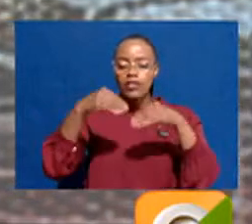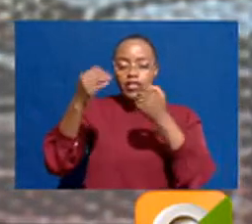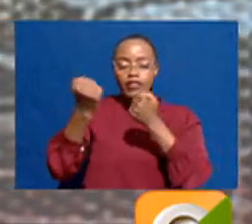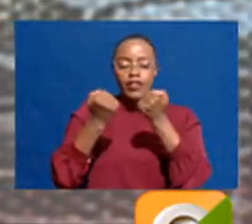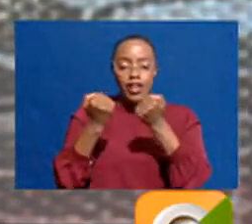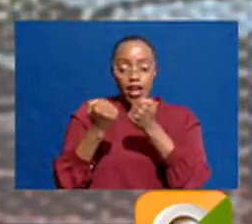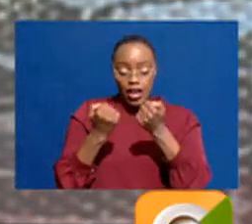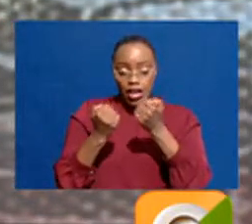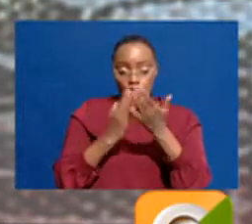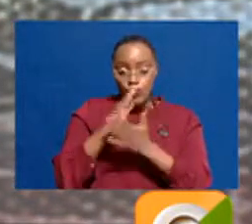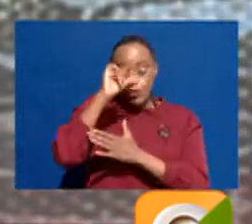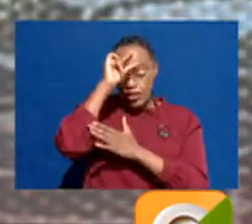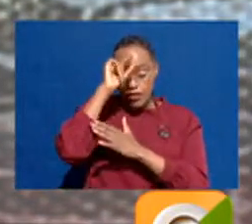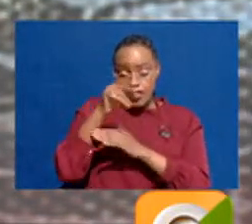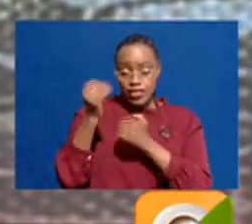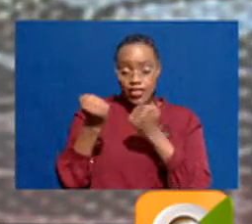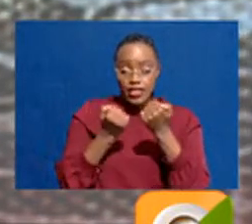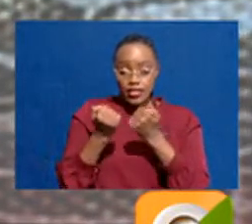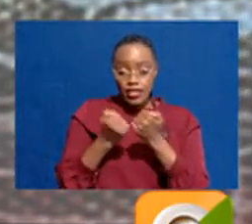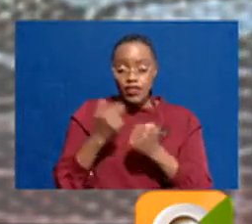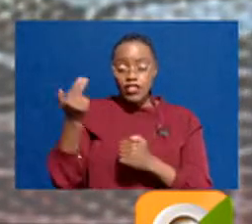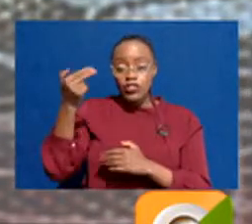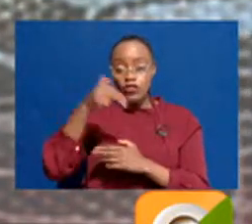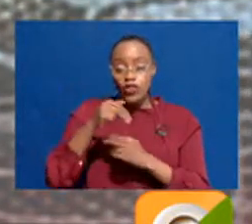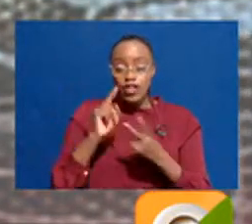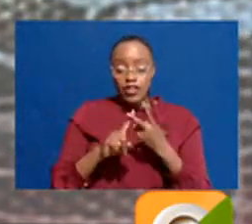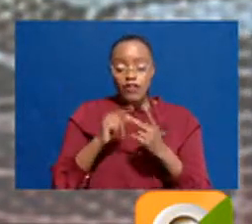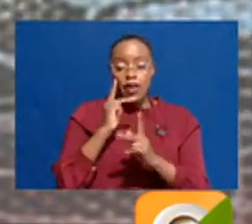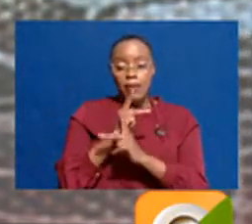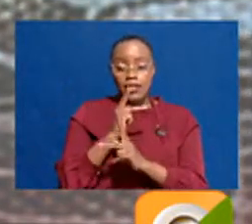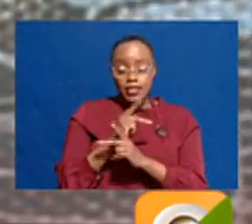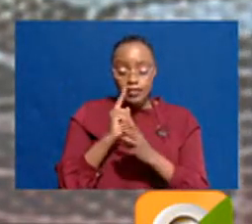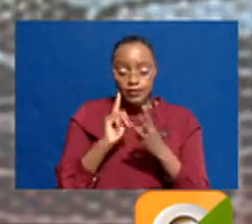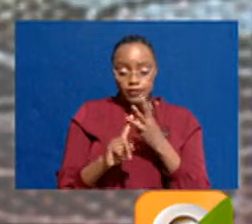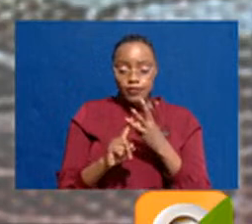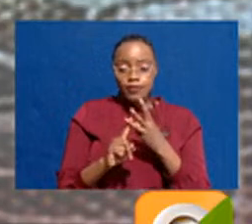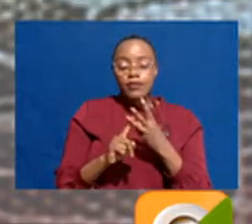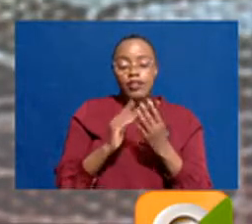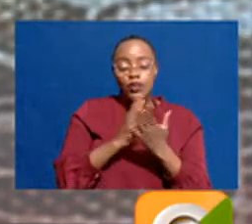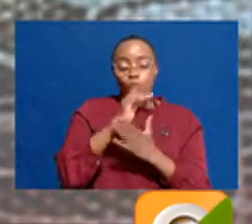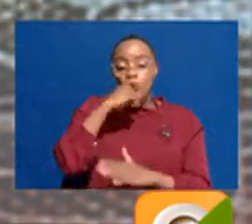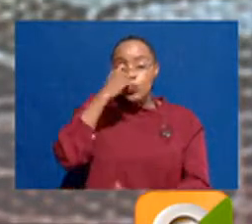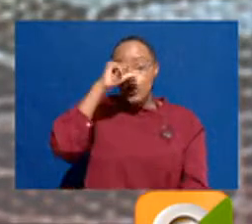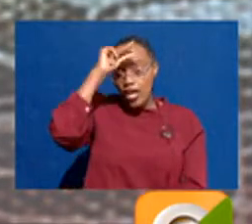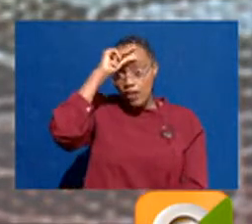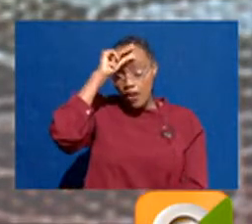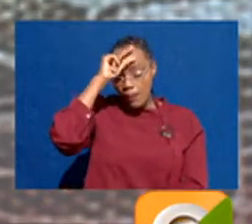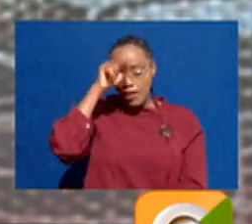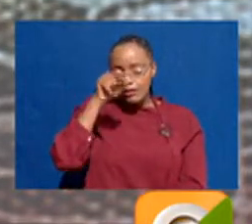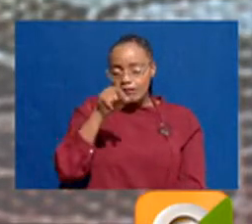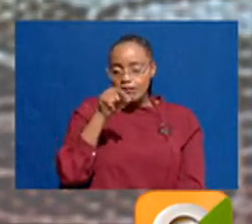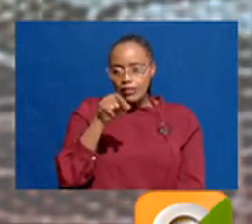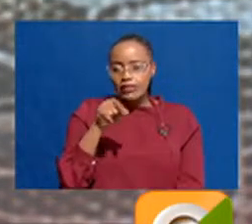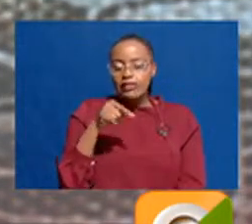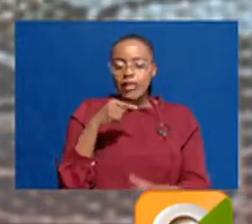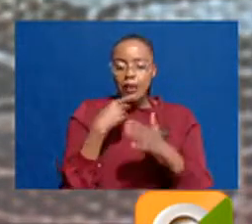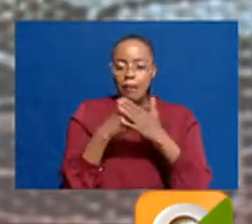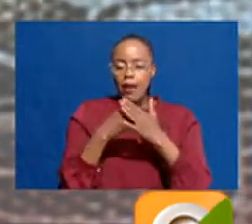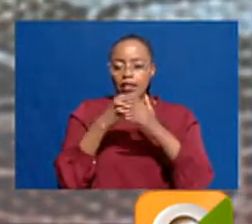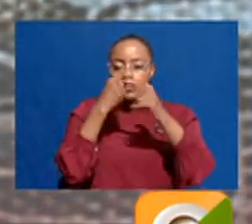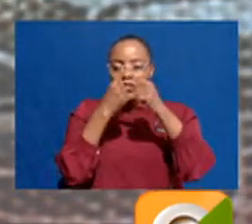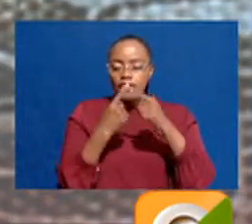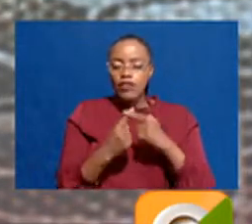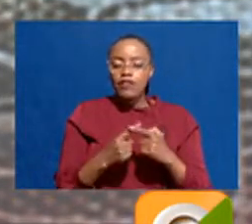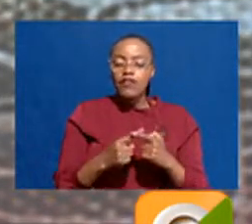Mm-hmm. That car is fueled, maintained by government. Mm-hmm. So that amount that you're seeing